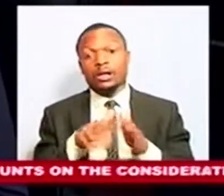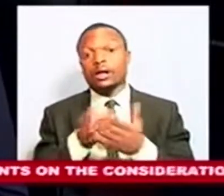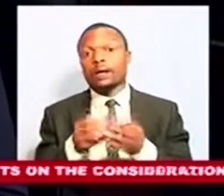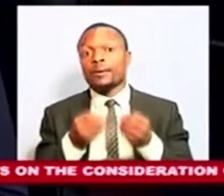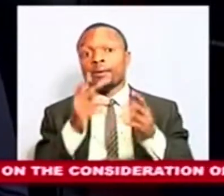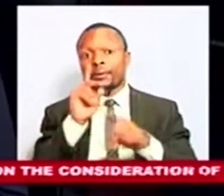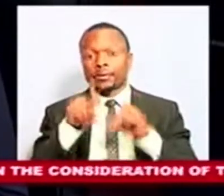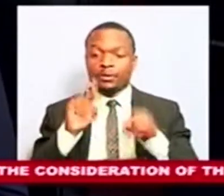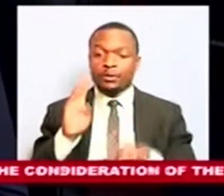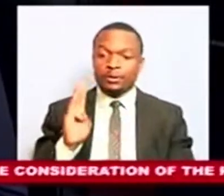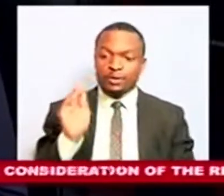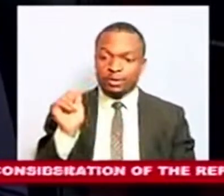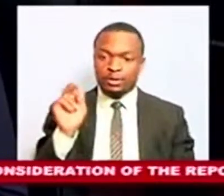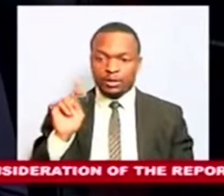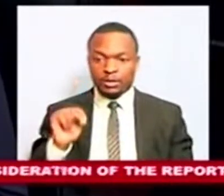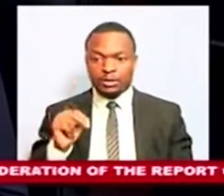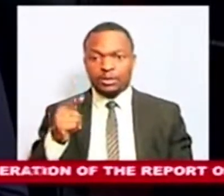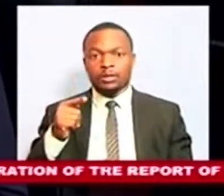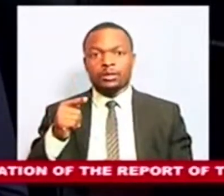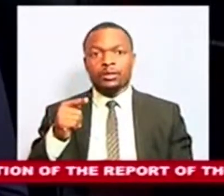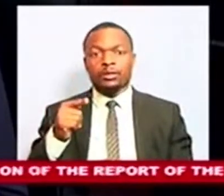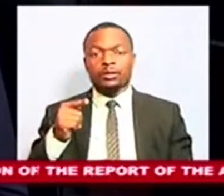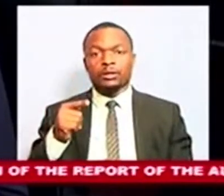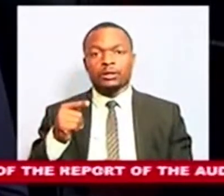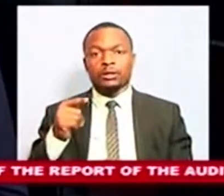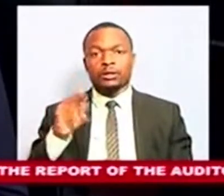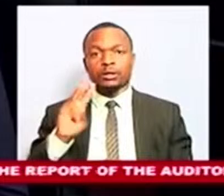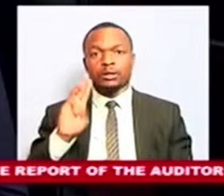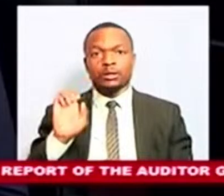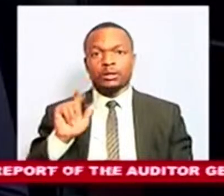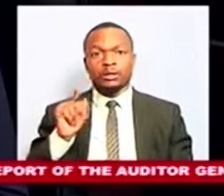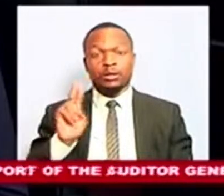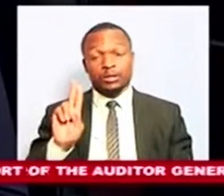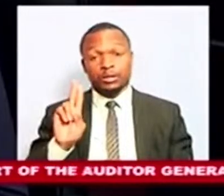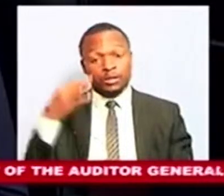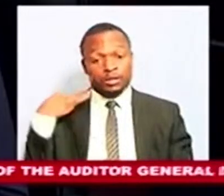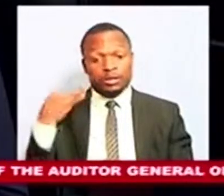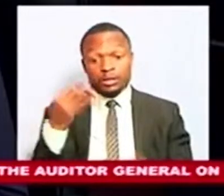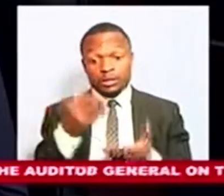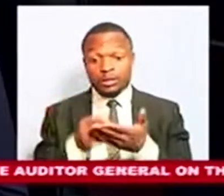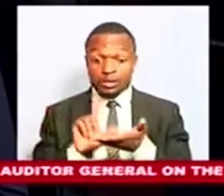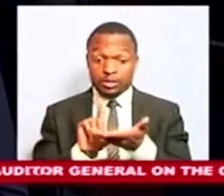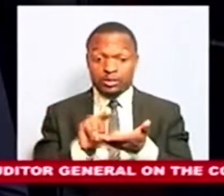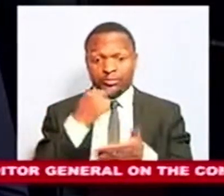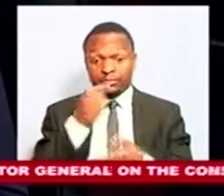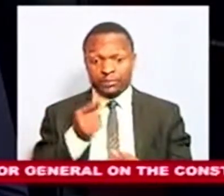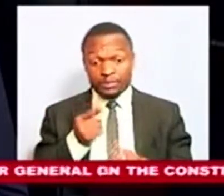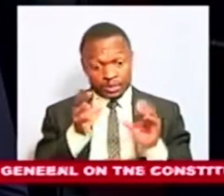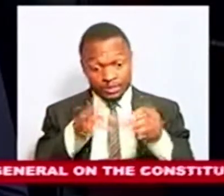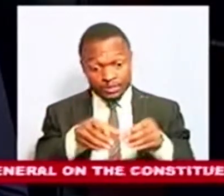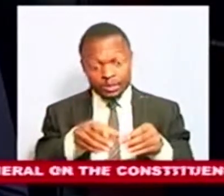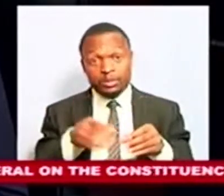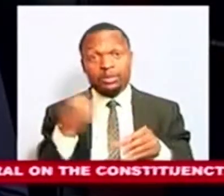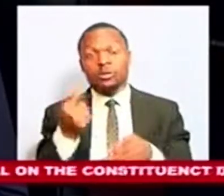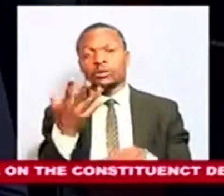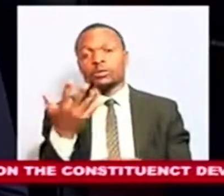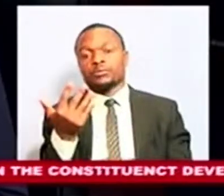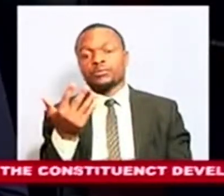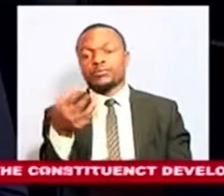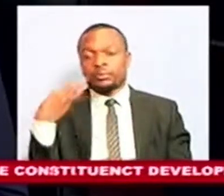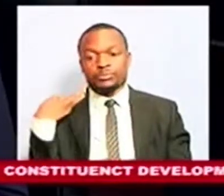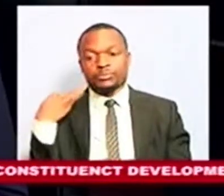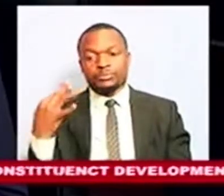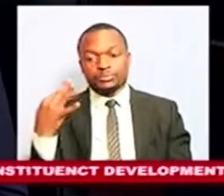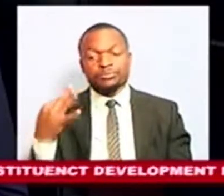from Bangweulu applied for these loans? Are you telling this committee that only 15 had